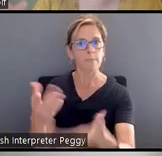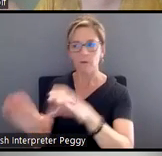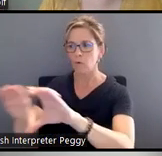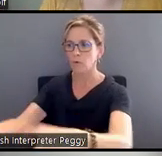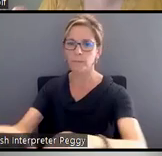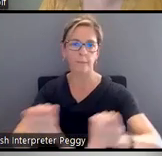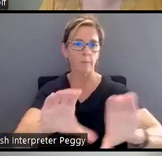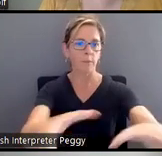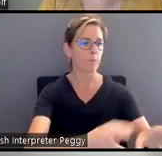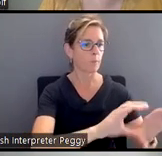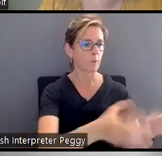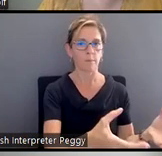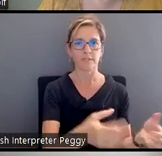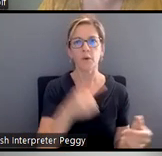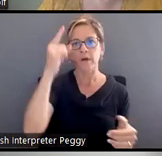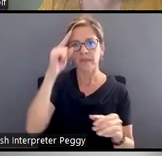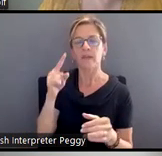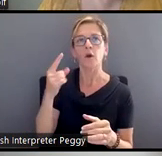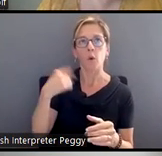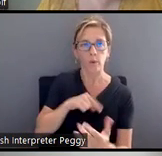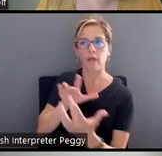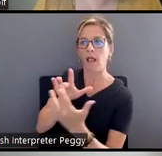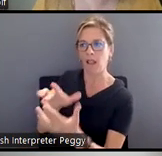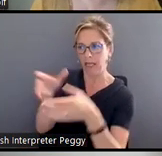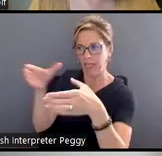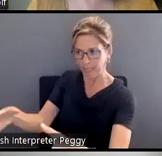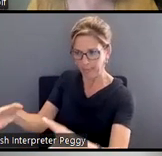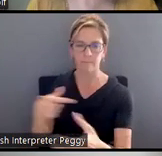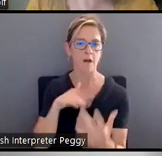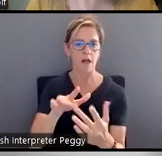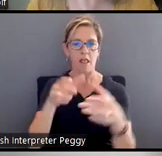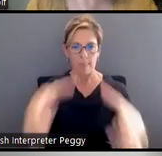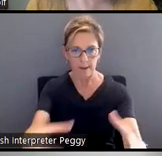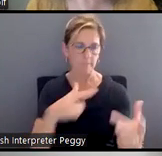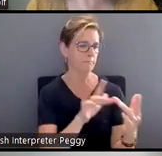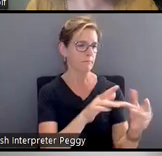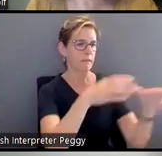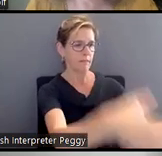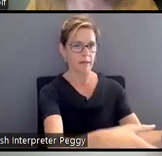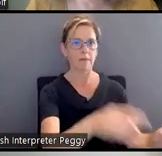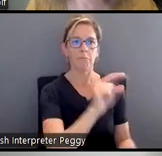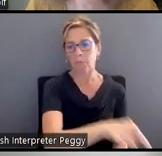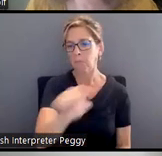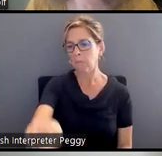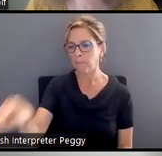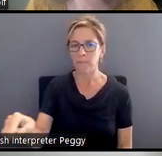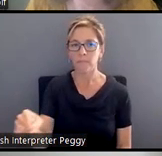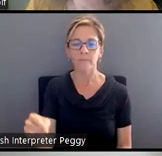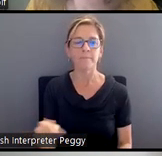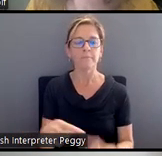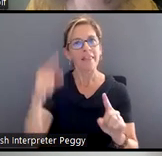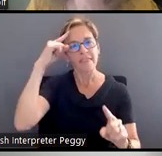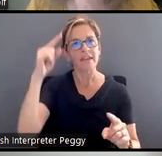exercise breaking it down into subgroups. That's totally up to you, but you really want to think about who is